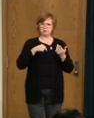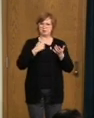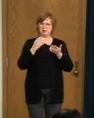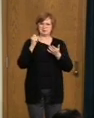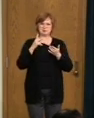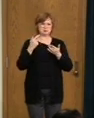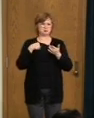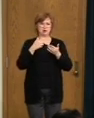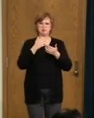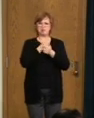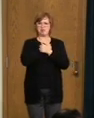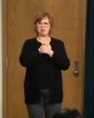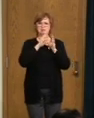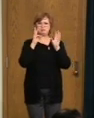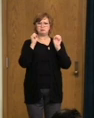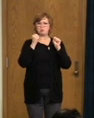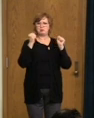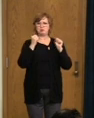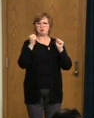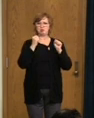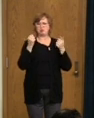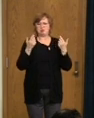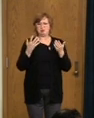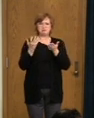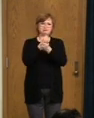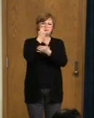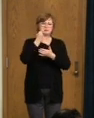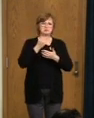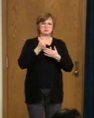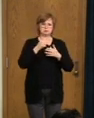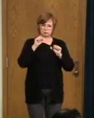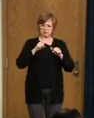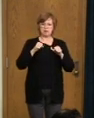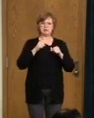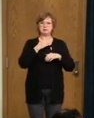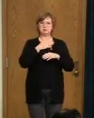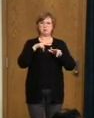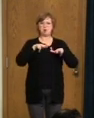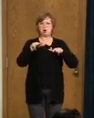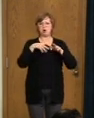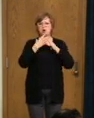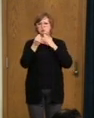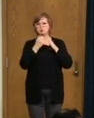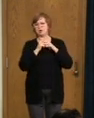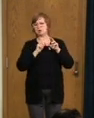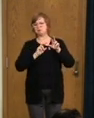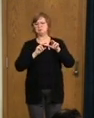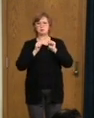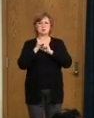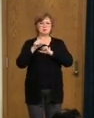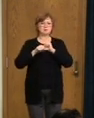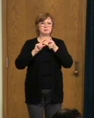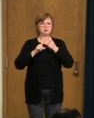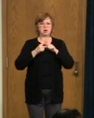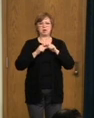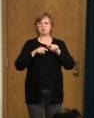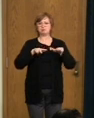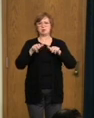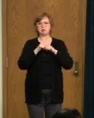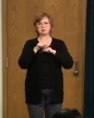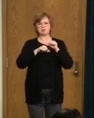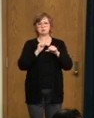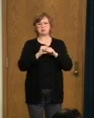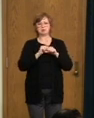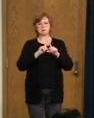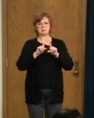it's safe to be outside, greet people outdoors while maintaining the physical distance, going for a walk. But, maintaining